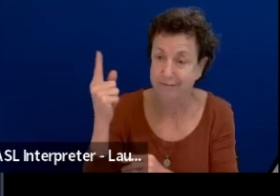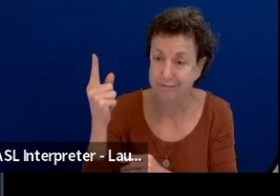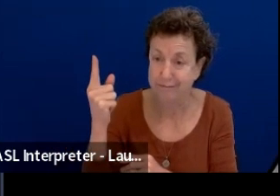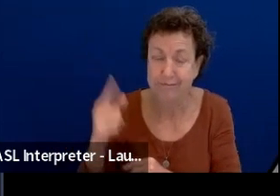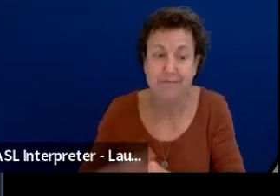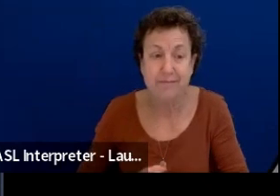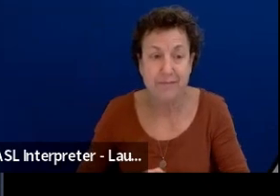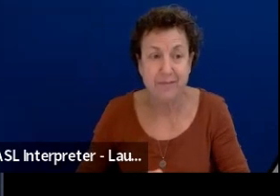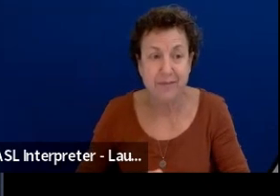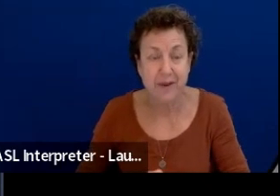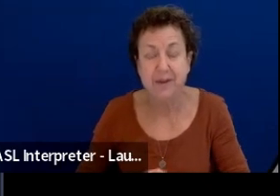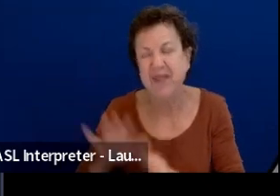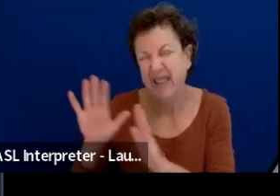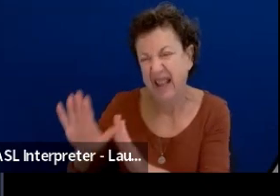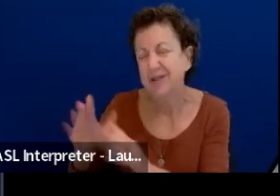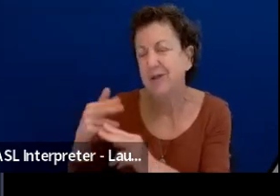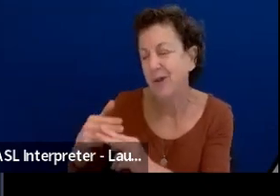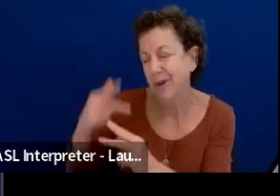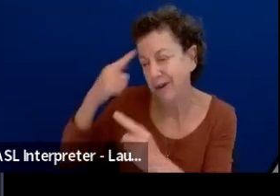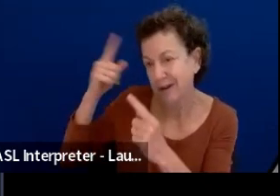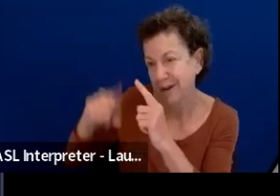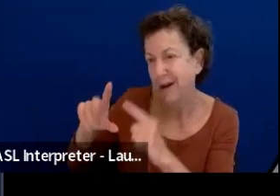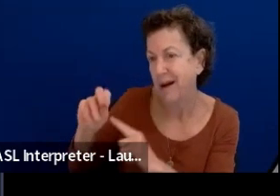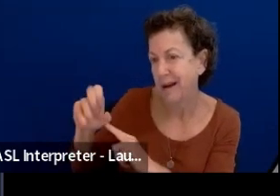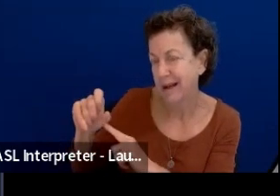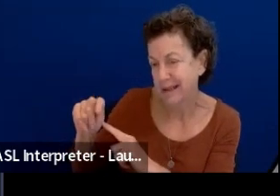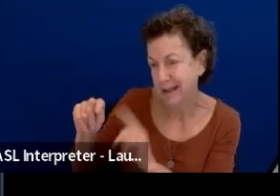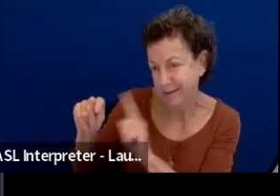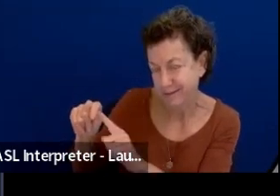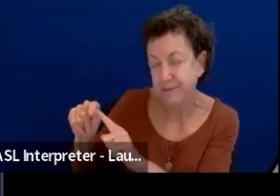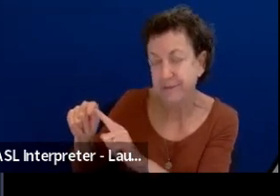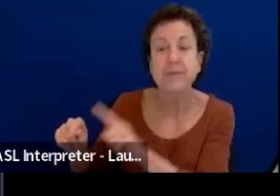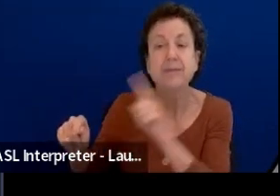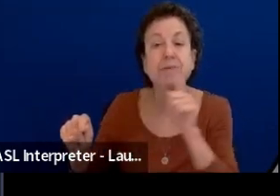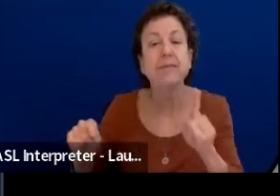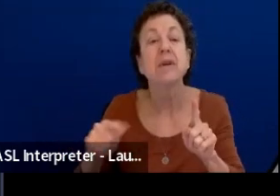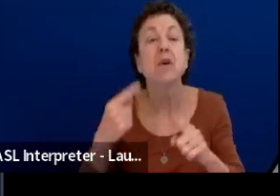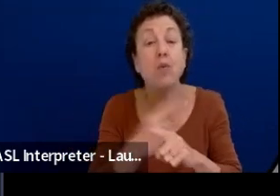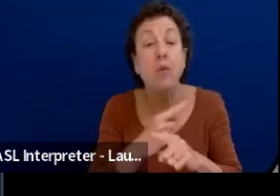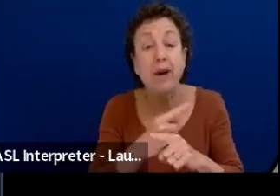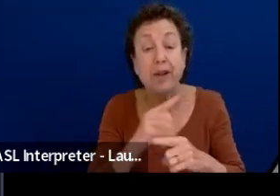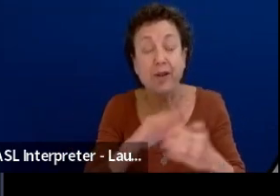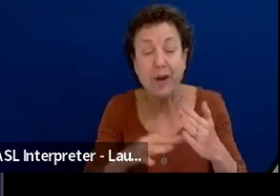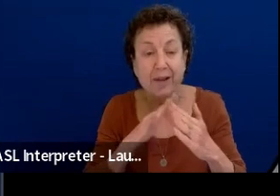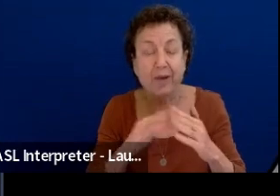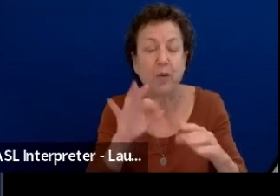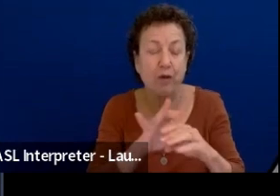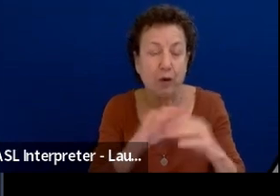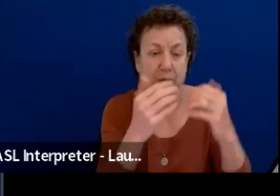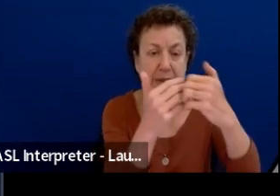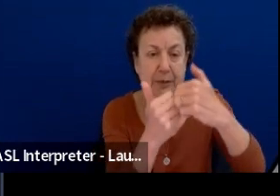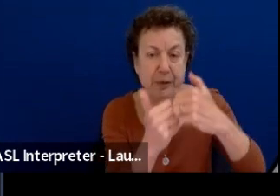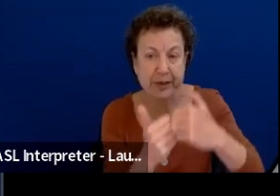Anything on a regular calendar will be taken up individually.